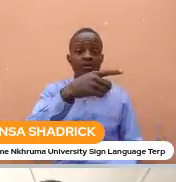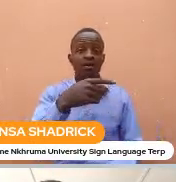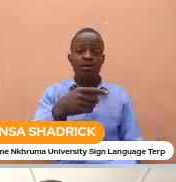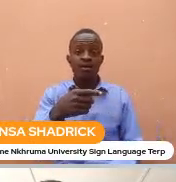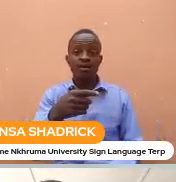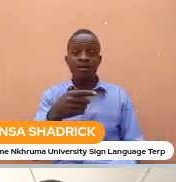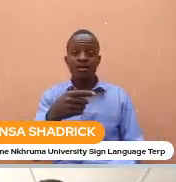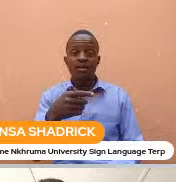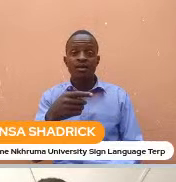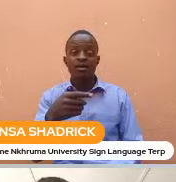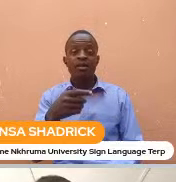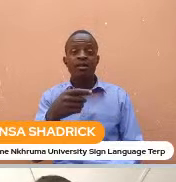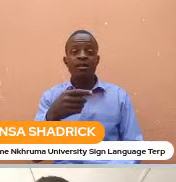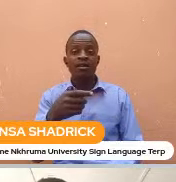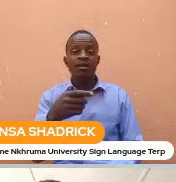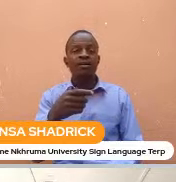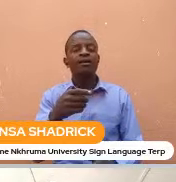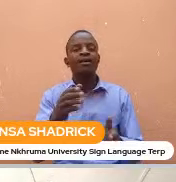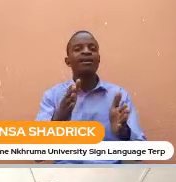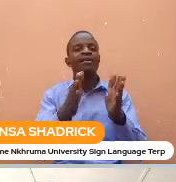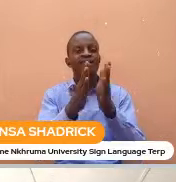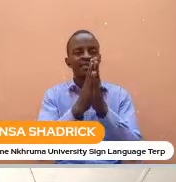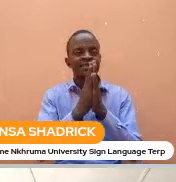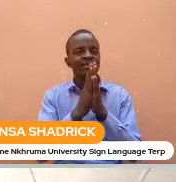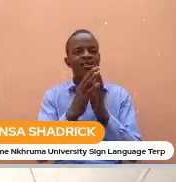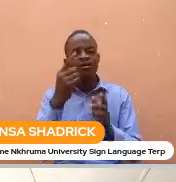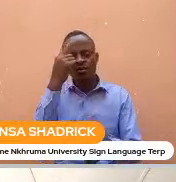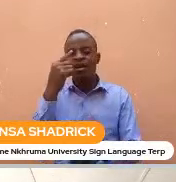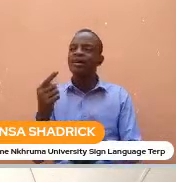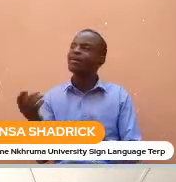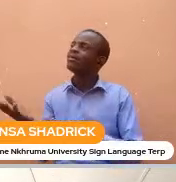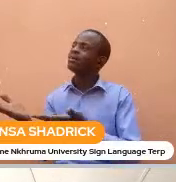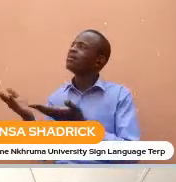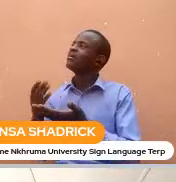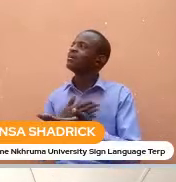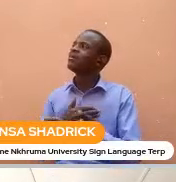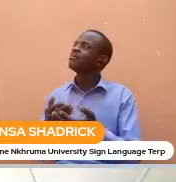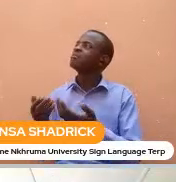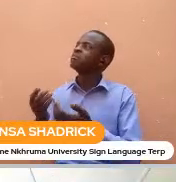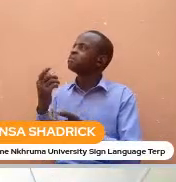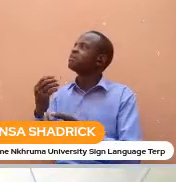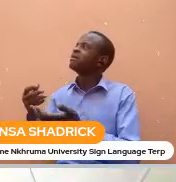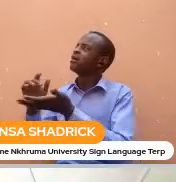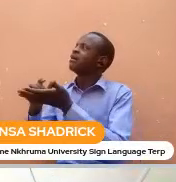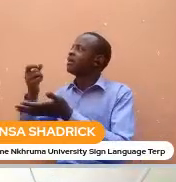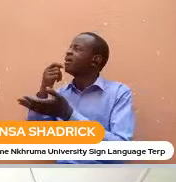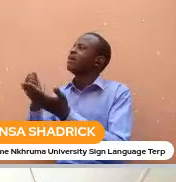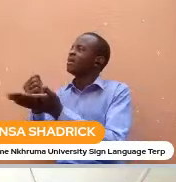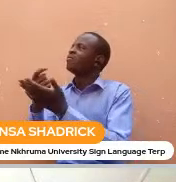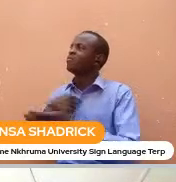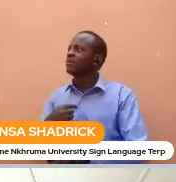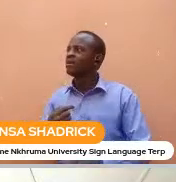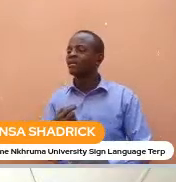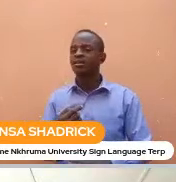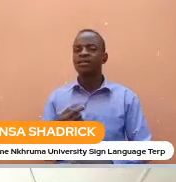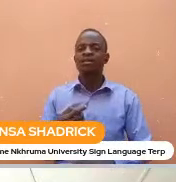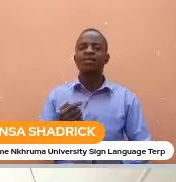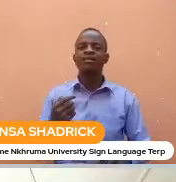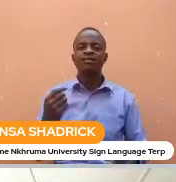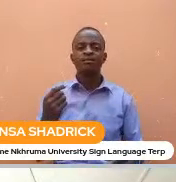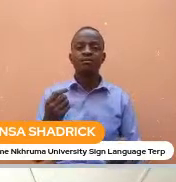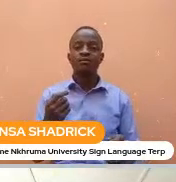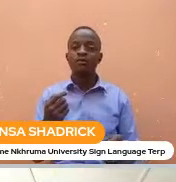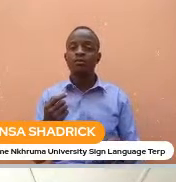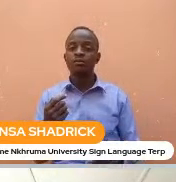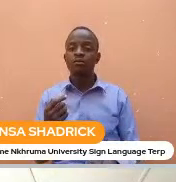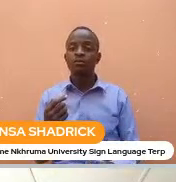or older people to get for them, and that is not right. Um, as as as as we